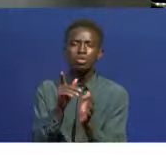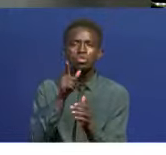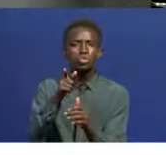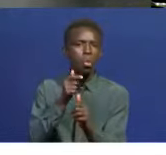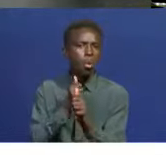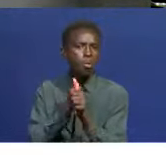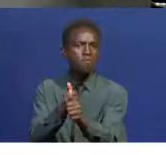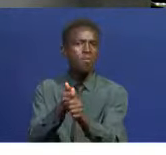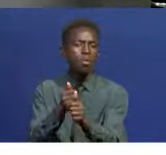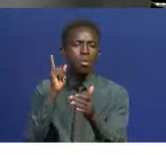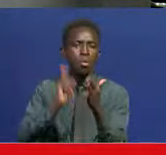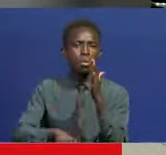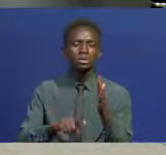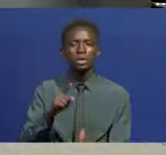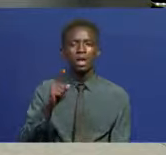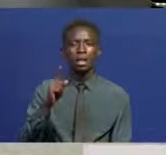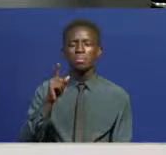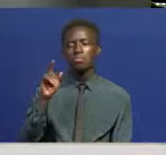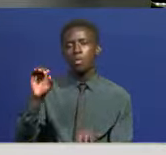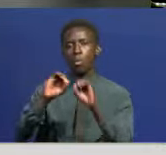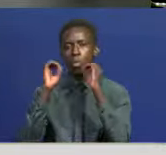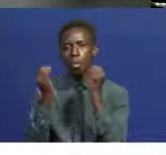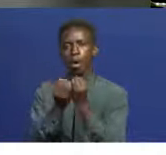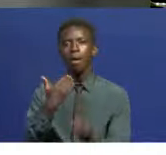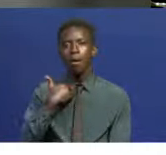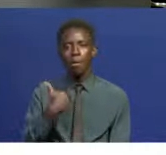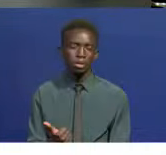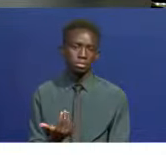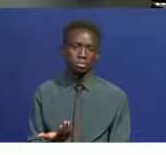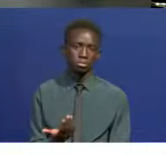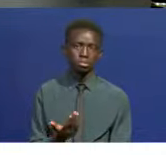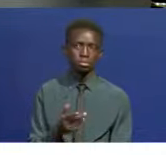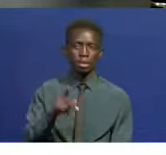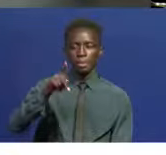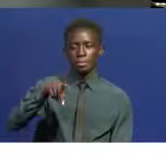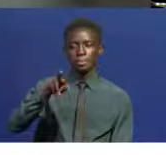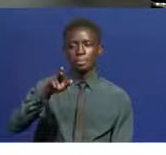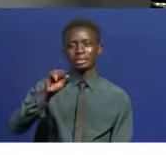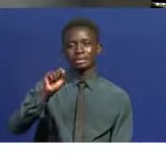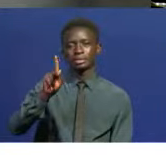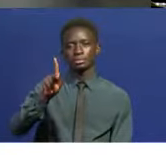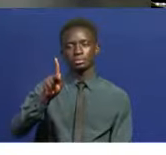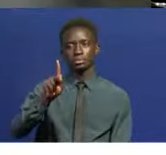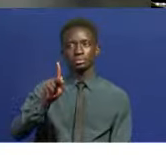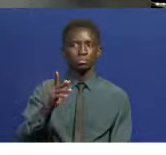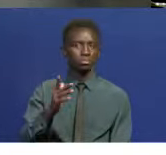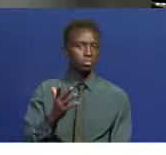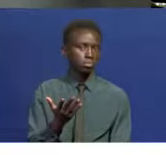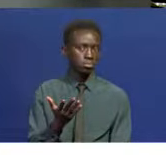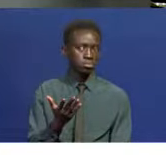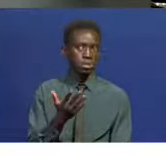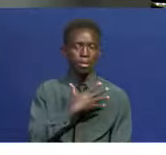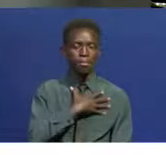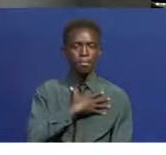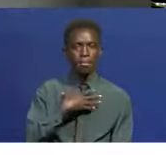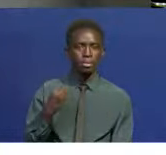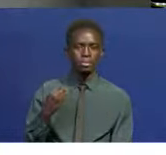what the organization wants, that is the PRISC and also a COW, the Private